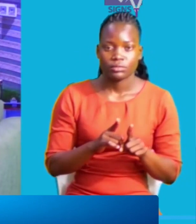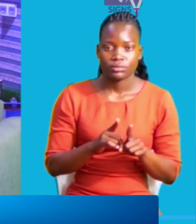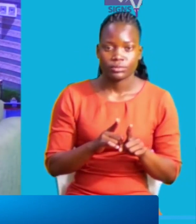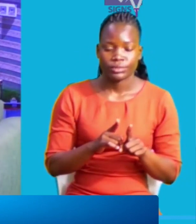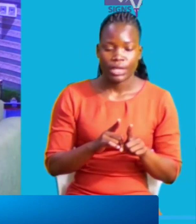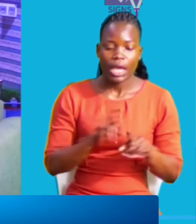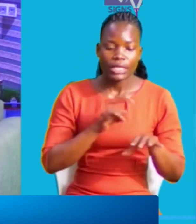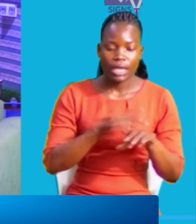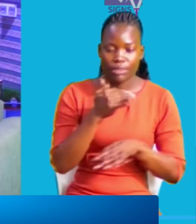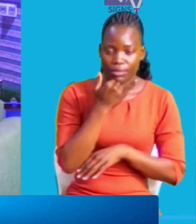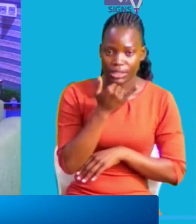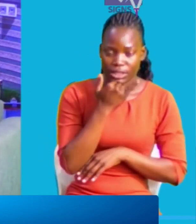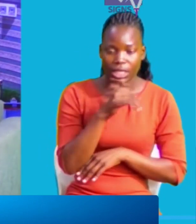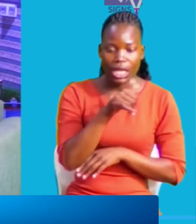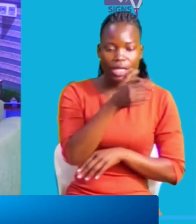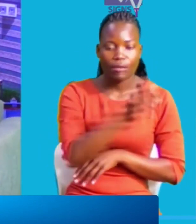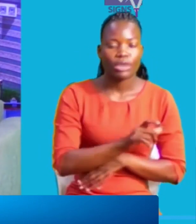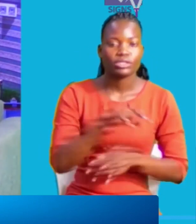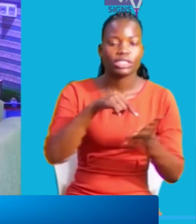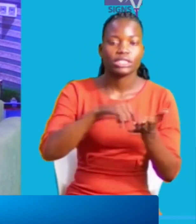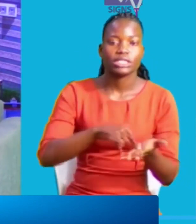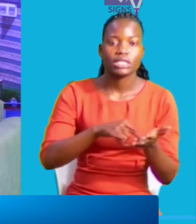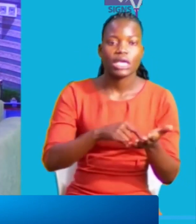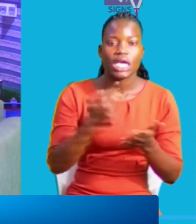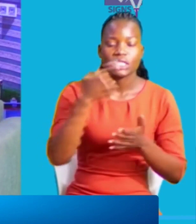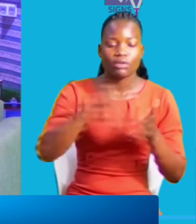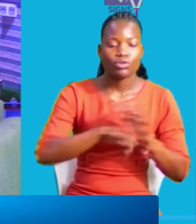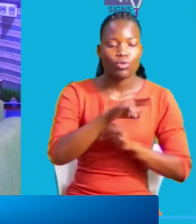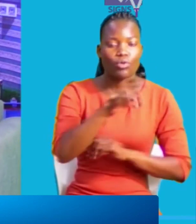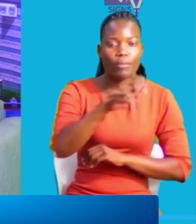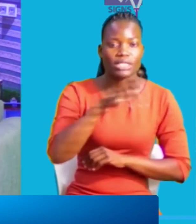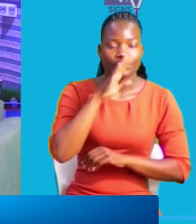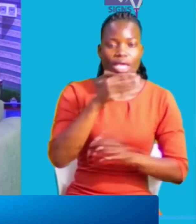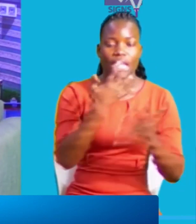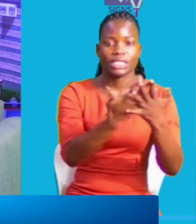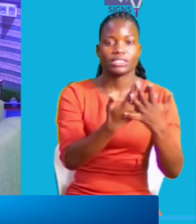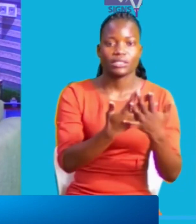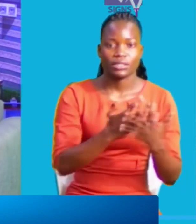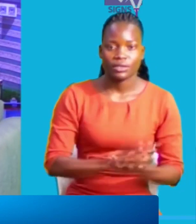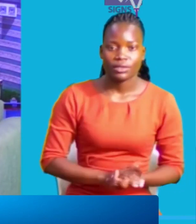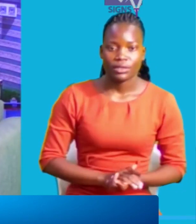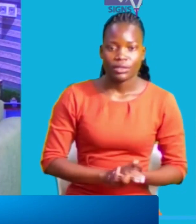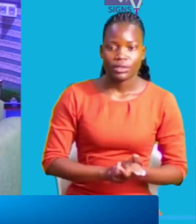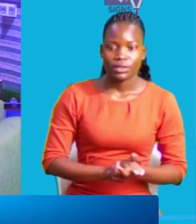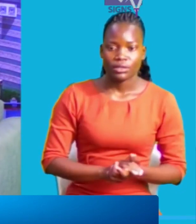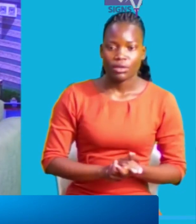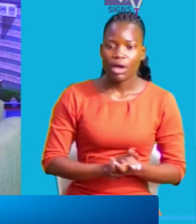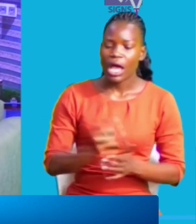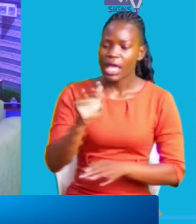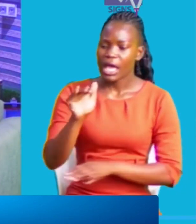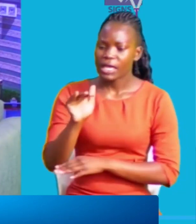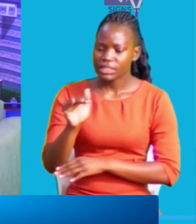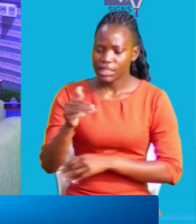Vile alifanya makosa, jamaa aliinsist. Alisema kwamba huyu kijana lazima afungwe. Yeah. Wakati nilisimama na kijana nikamwambia,